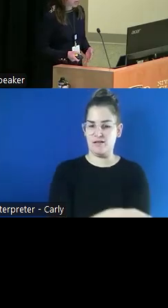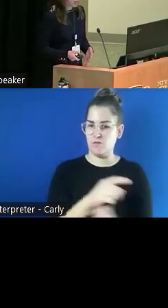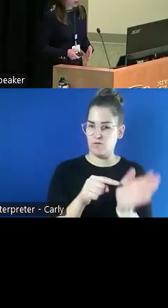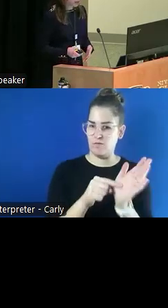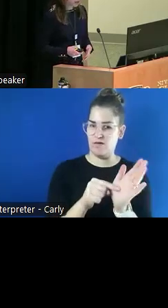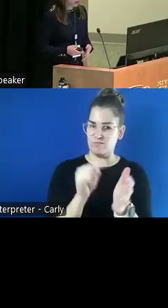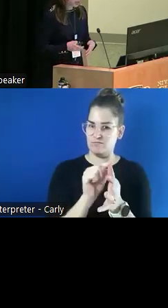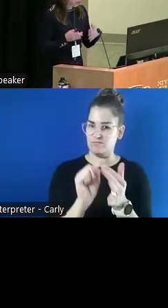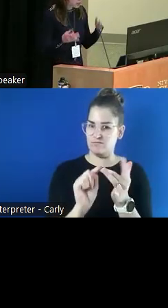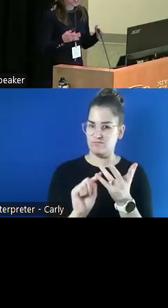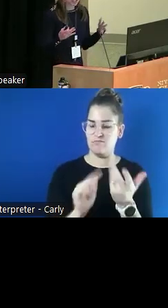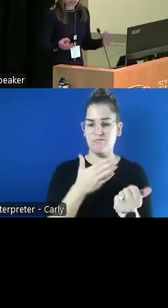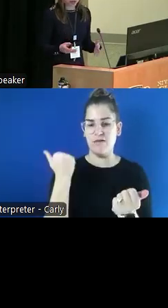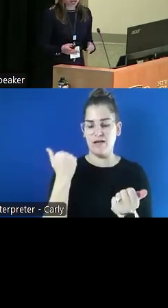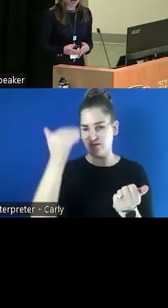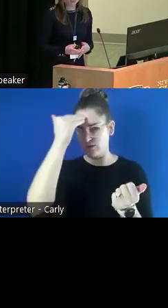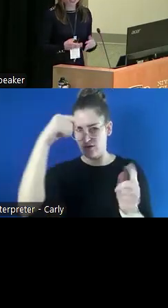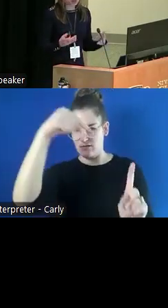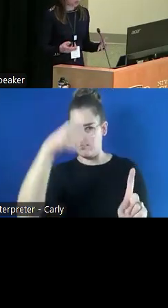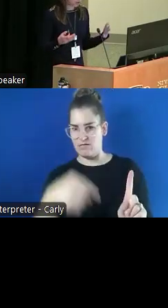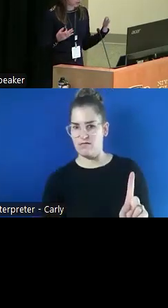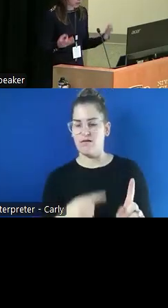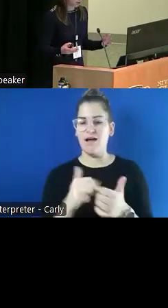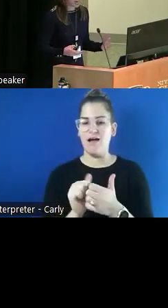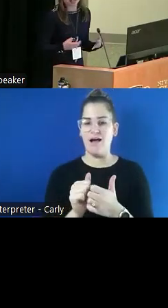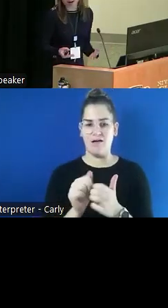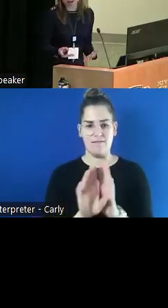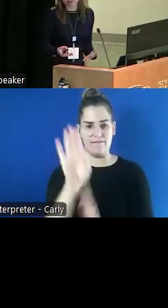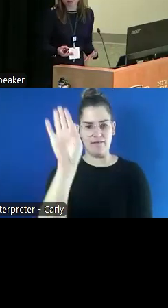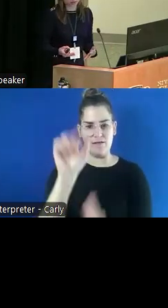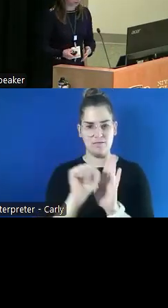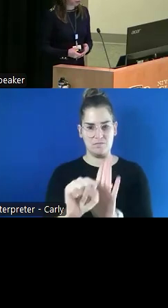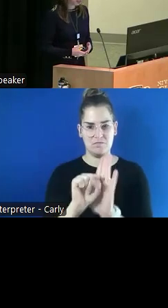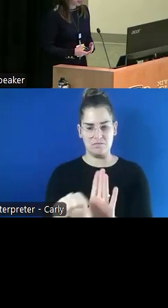characterize at a biological level how these symptoms develop and impair.